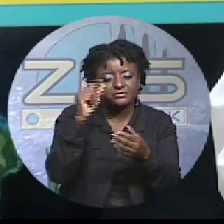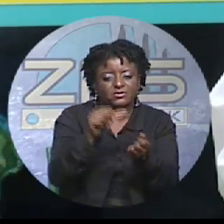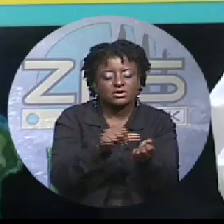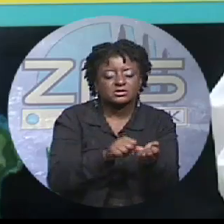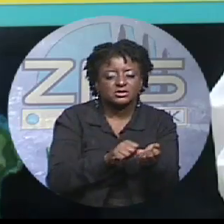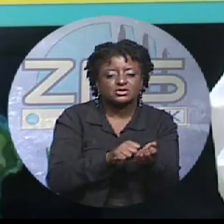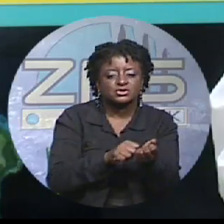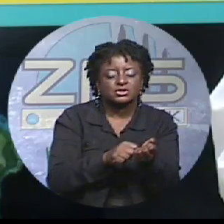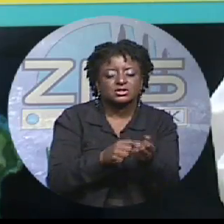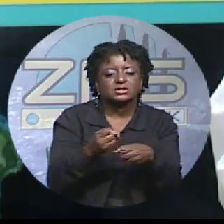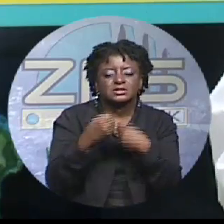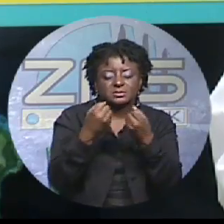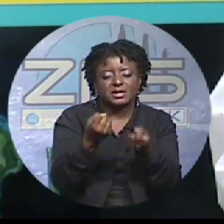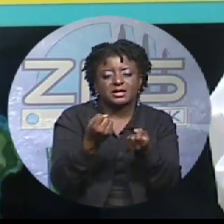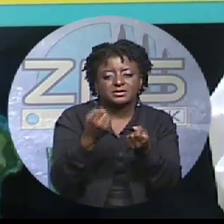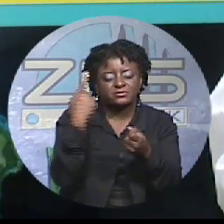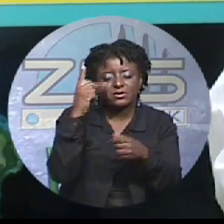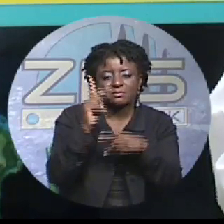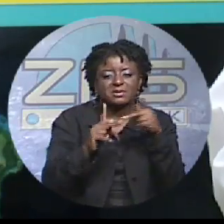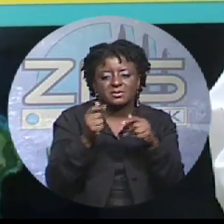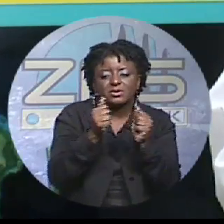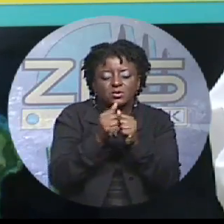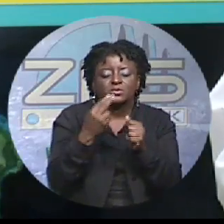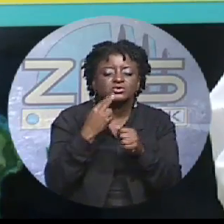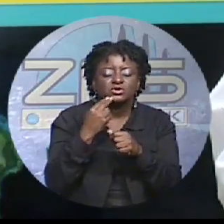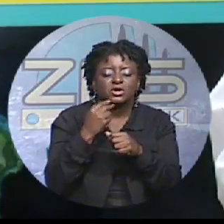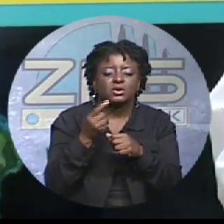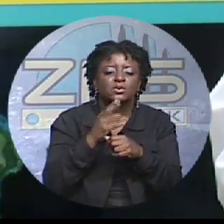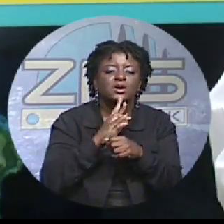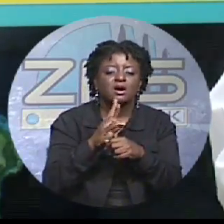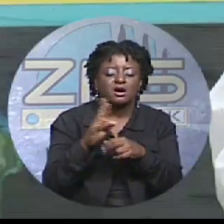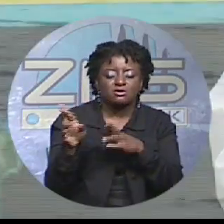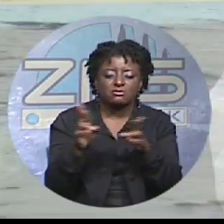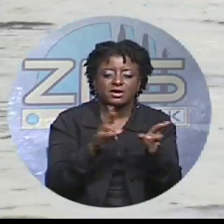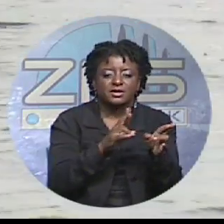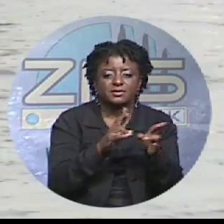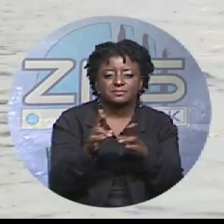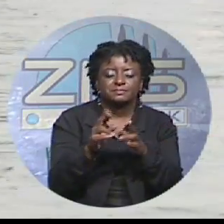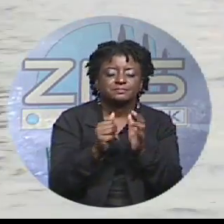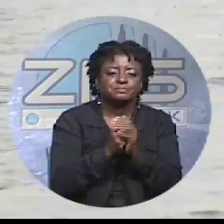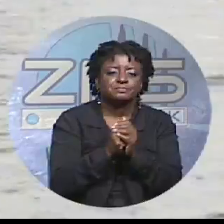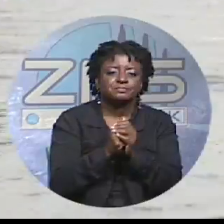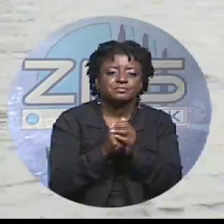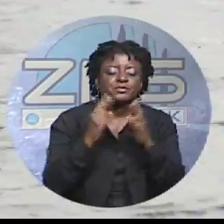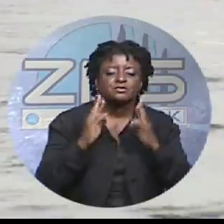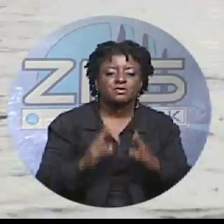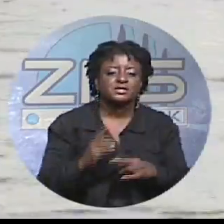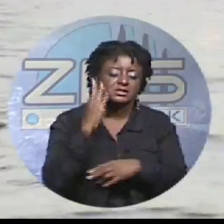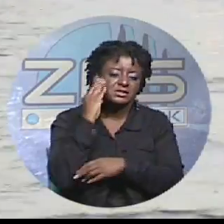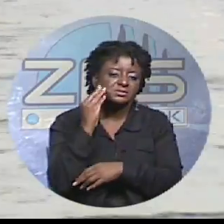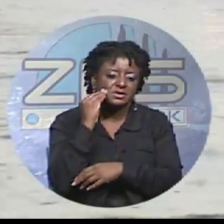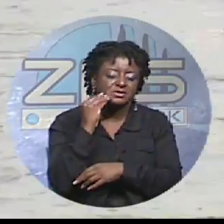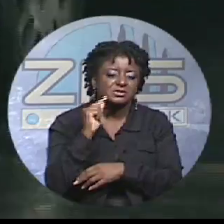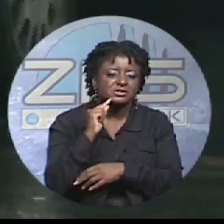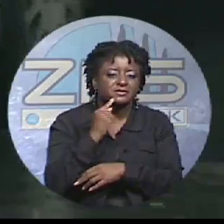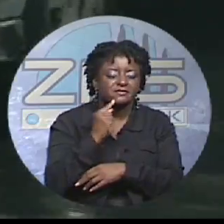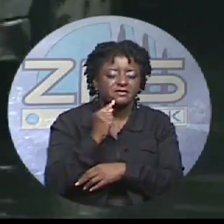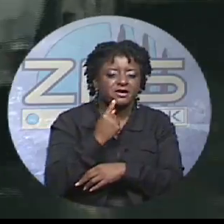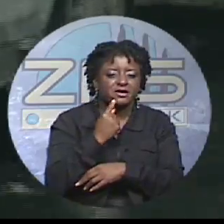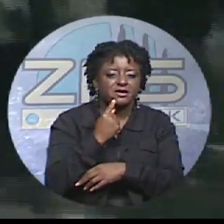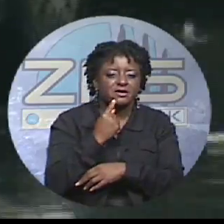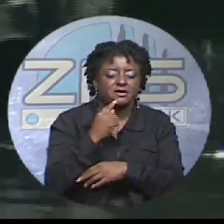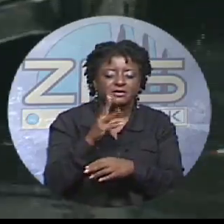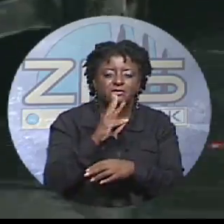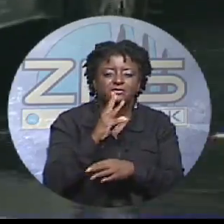diabetic patients. And so we are in a complete state of readiness. Residents experienced severe flooding throughout the capital